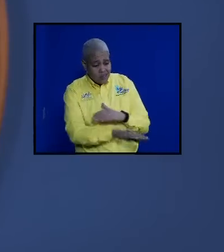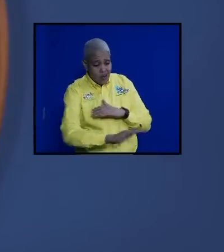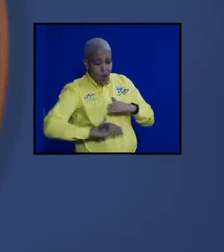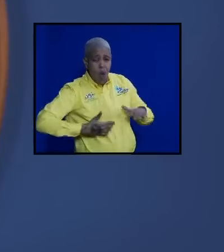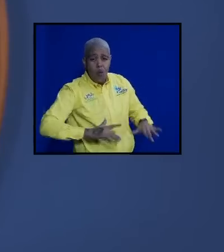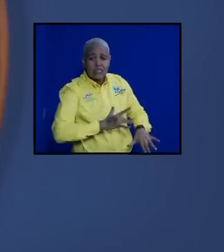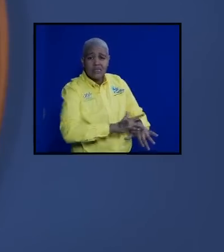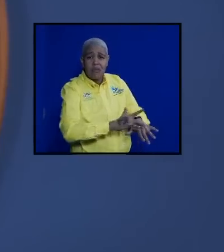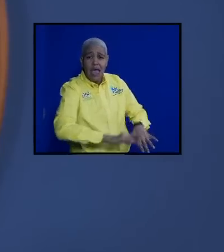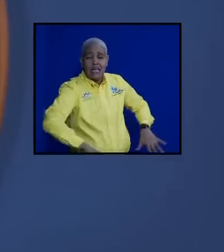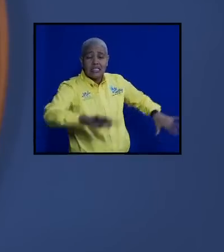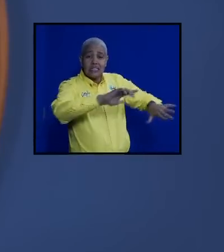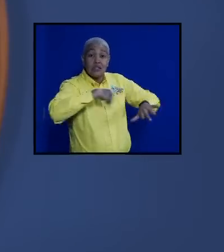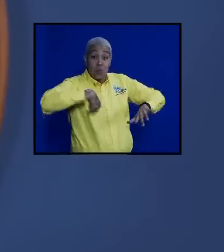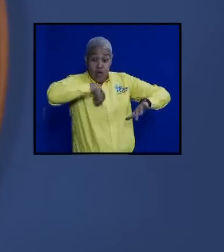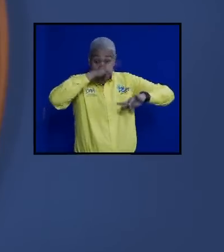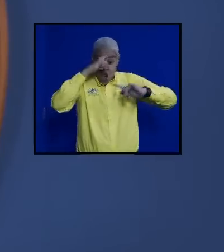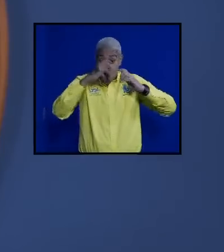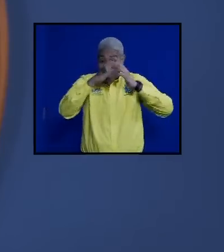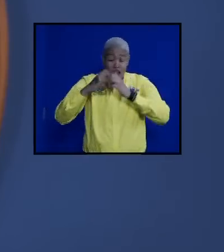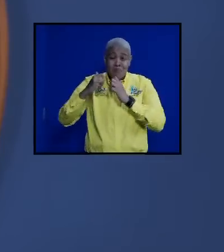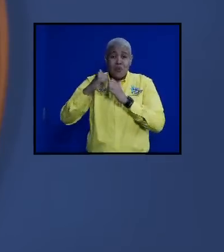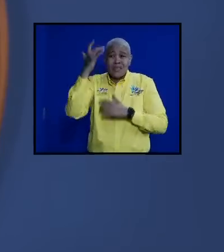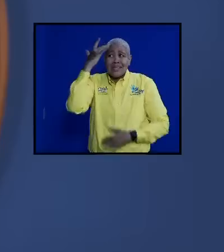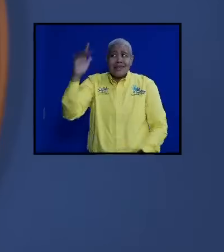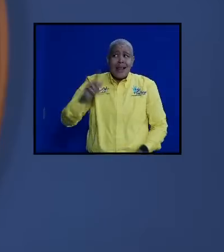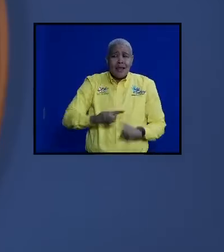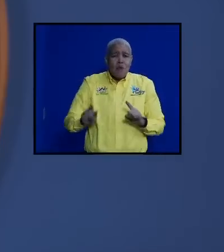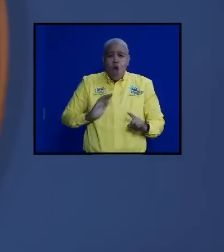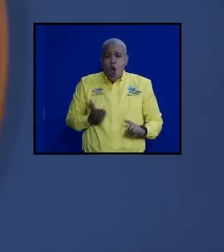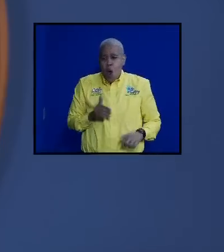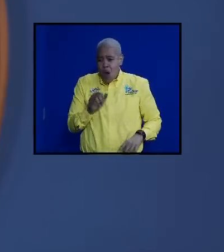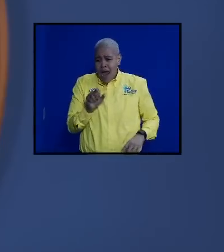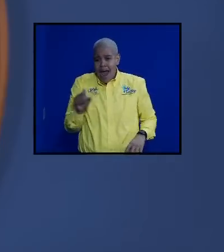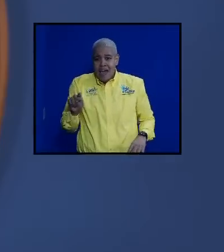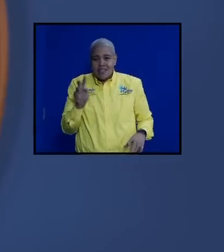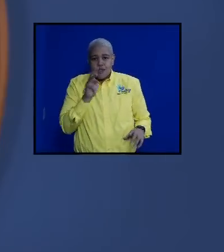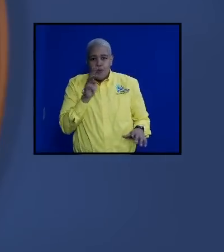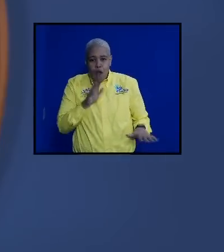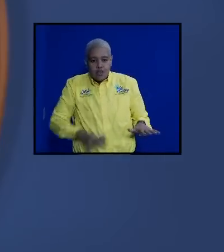space. We collaborate with intelligence, but our asset in the water.